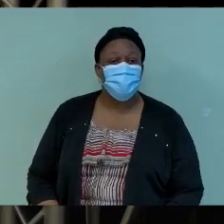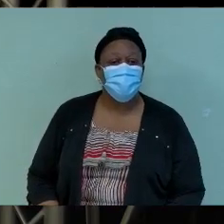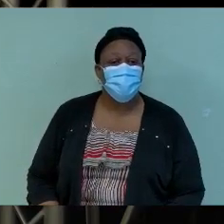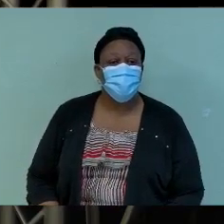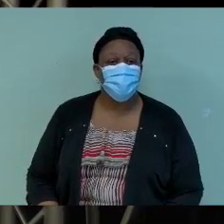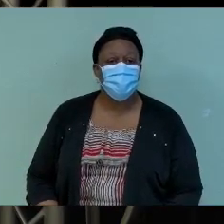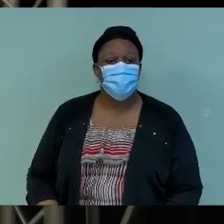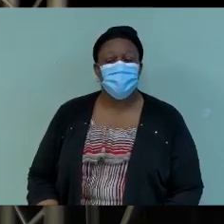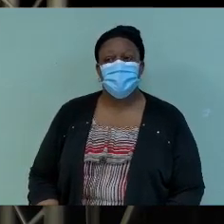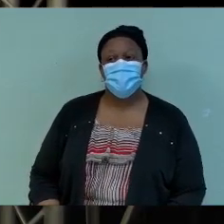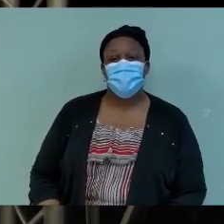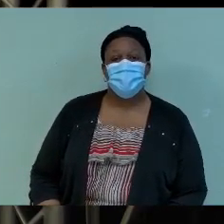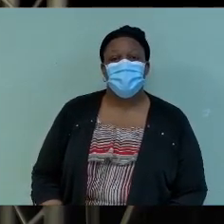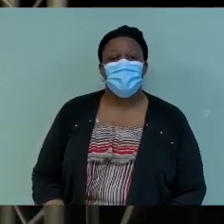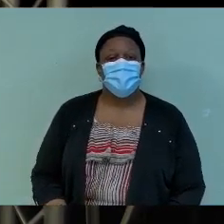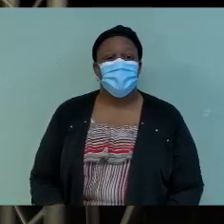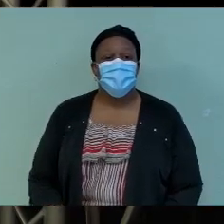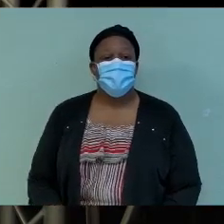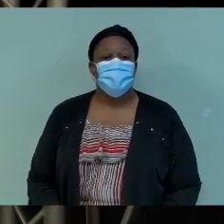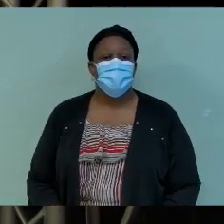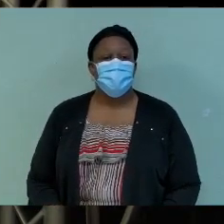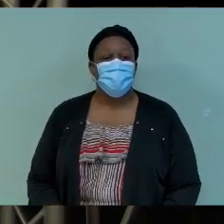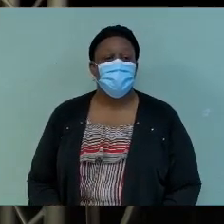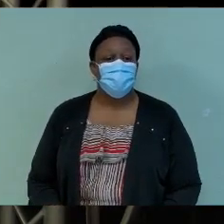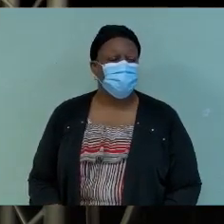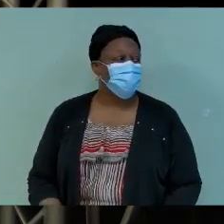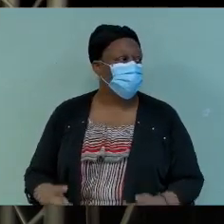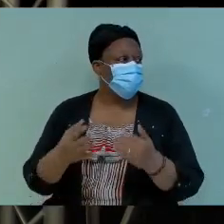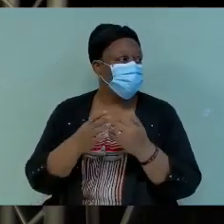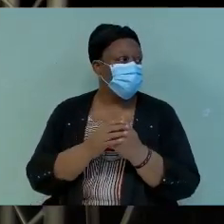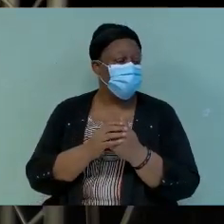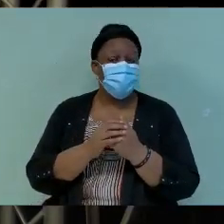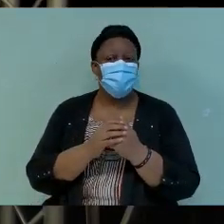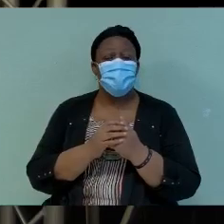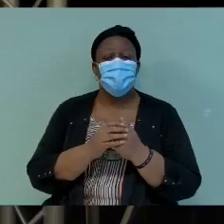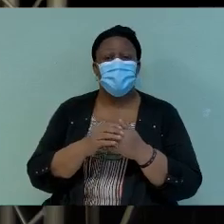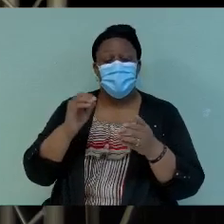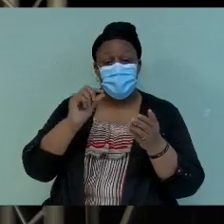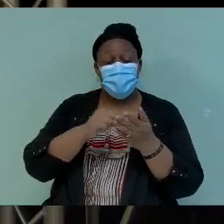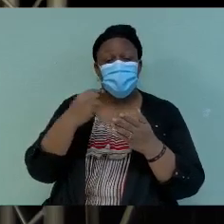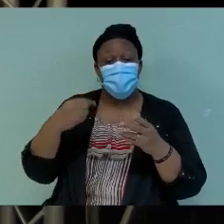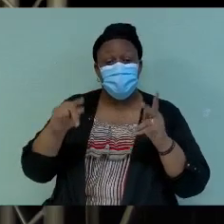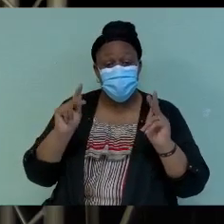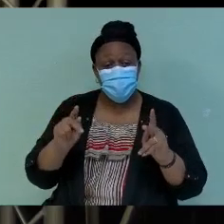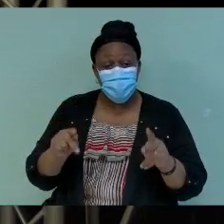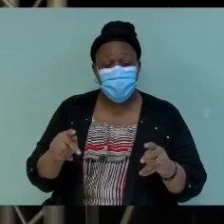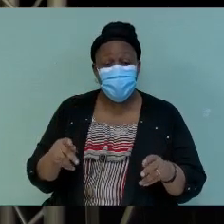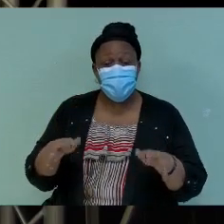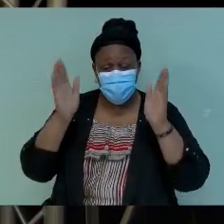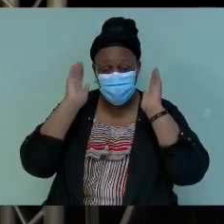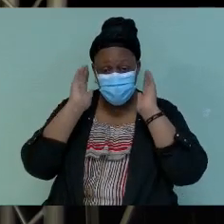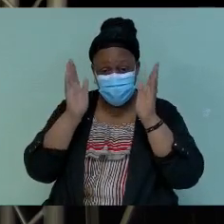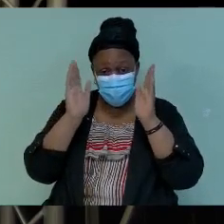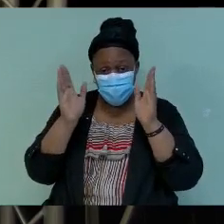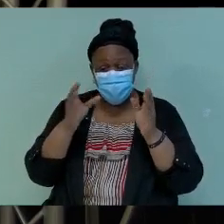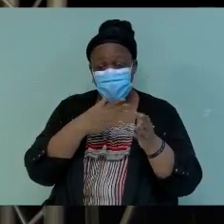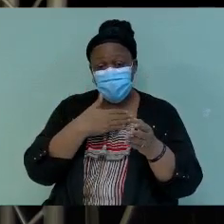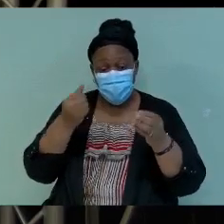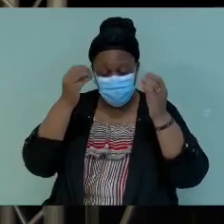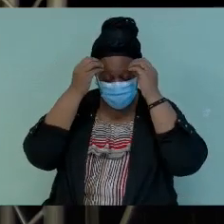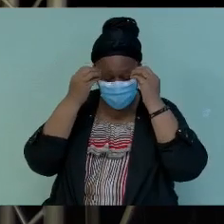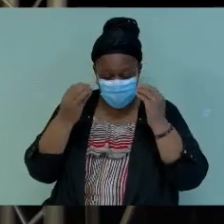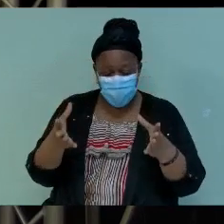the Solid Waste Management Corporation will continue to adhere to all the instructions relative to the COVID-19.